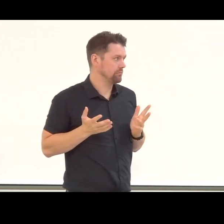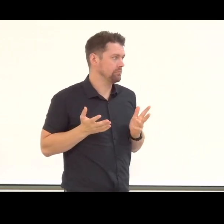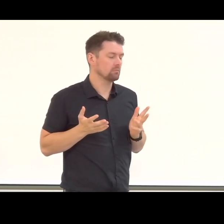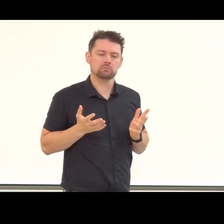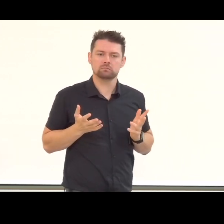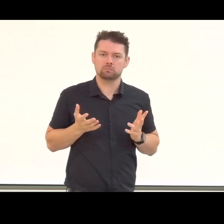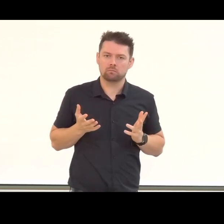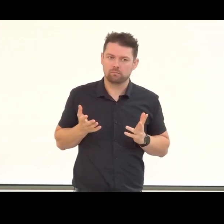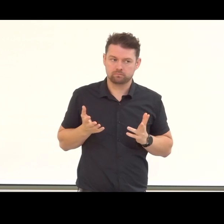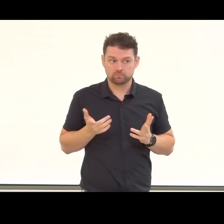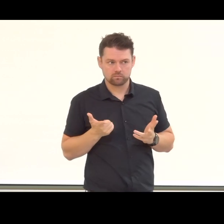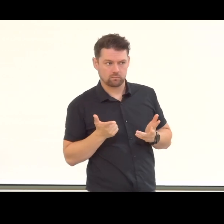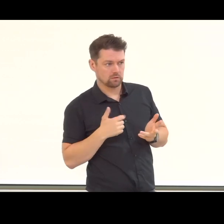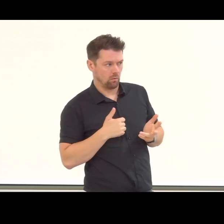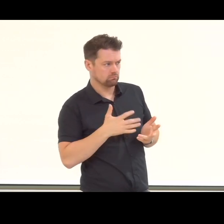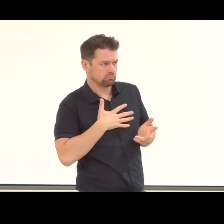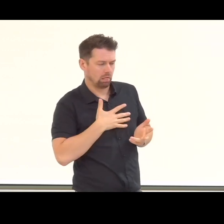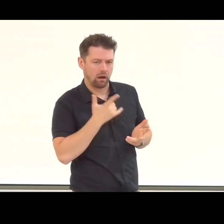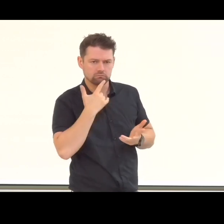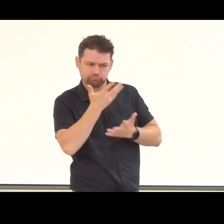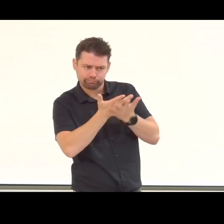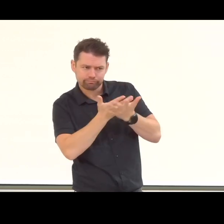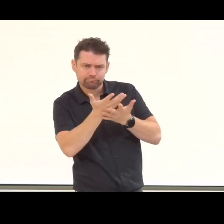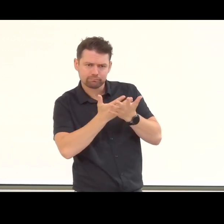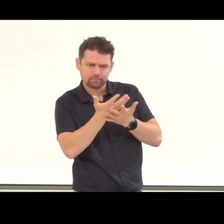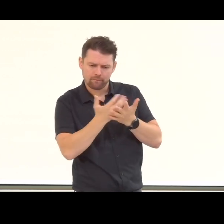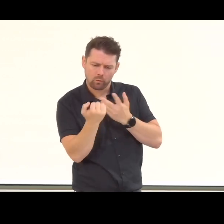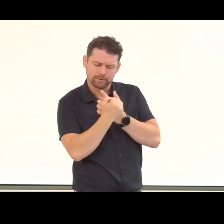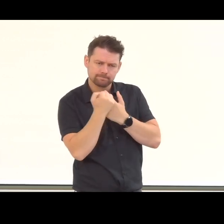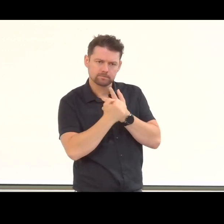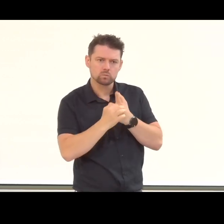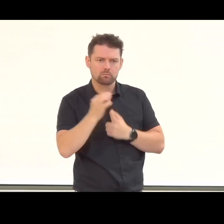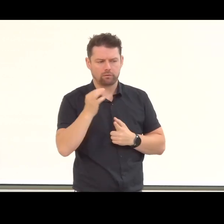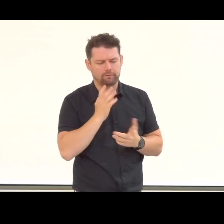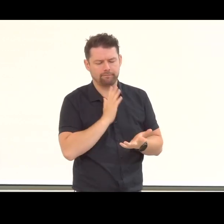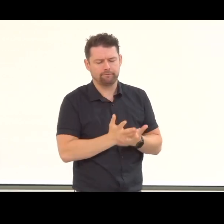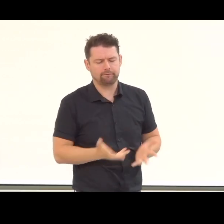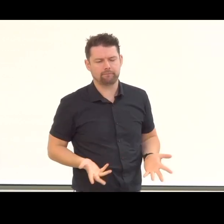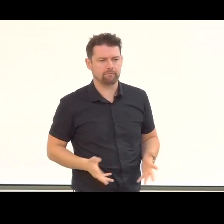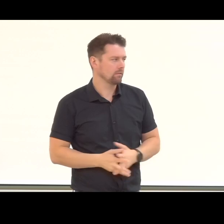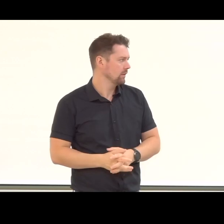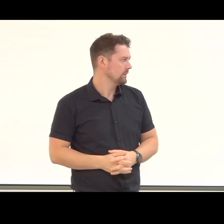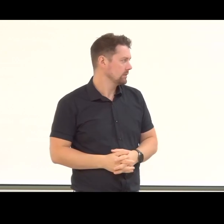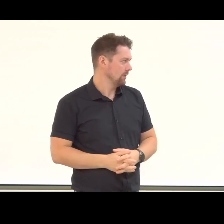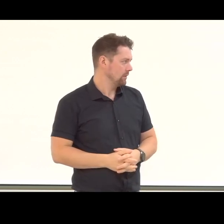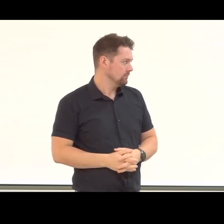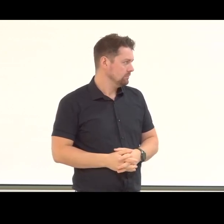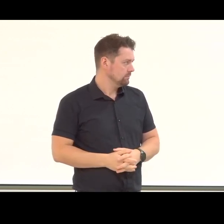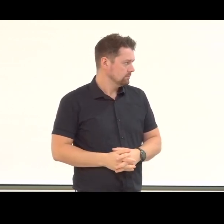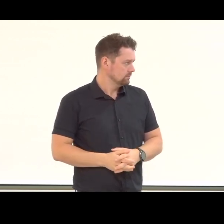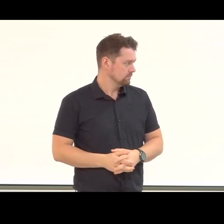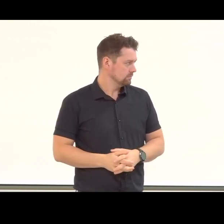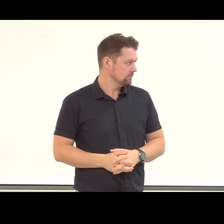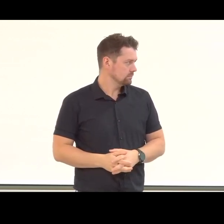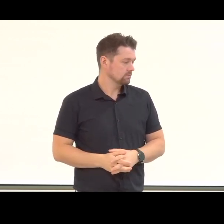Yeah. So we would really welcome cooperations there as well, of course. Yeah. So let's keep the conversation going. I think there's just so